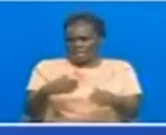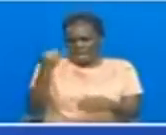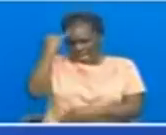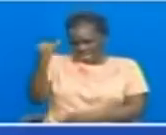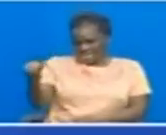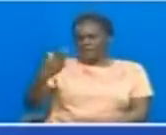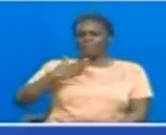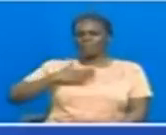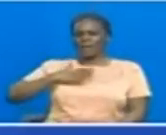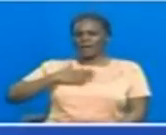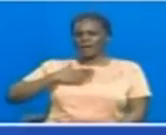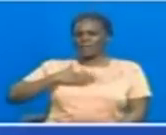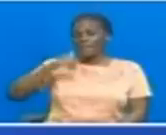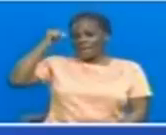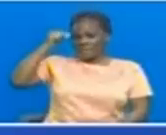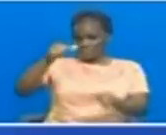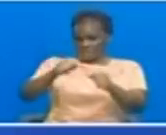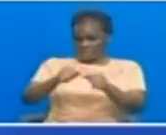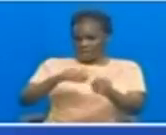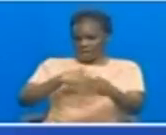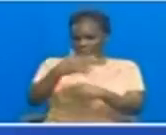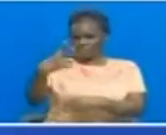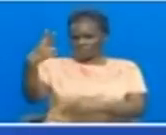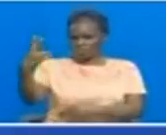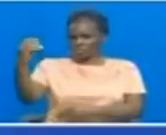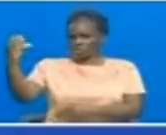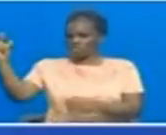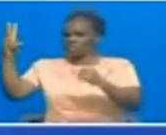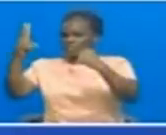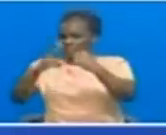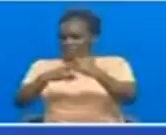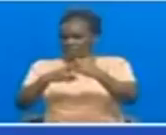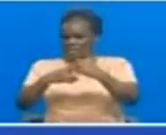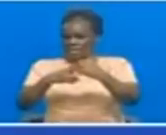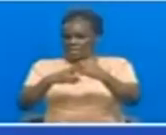idea. I remember after the 2007